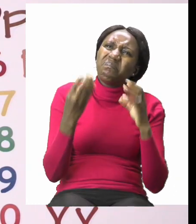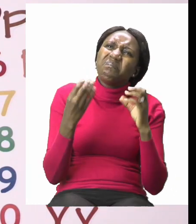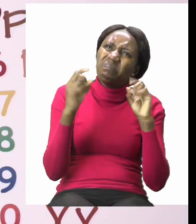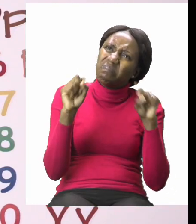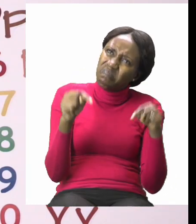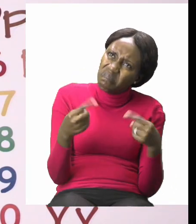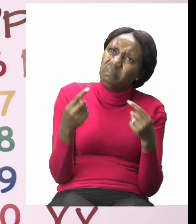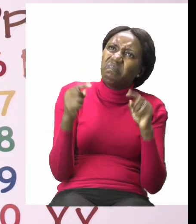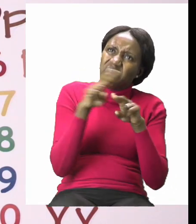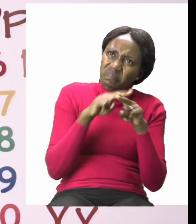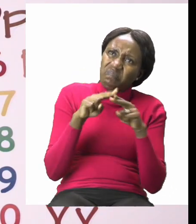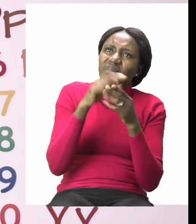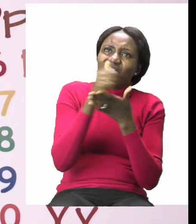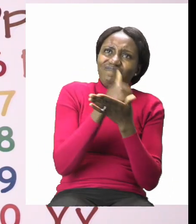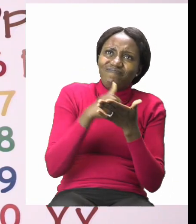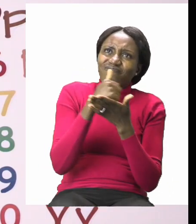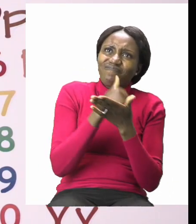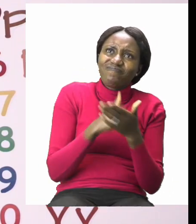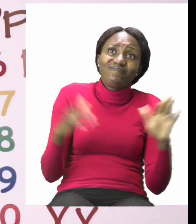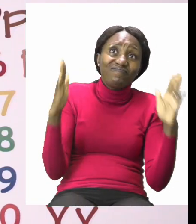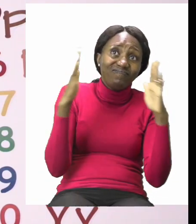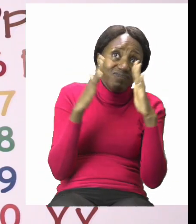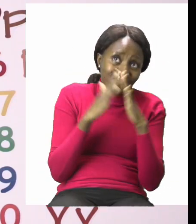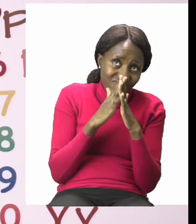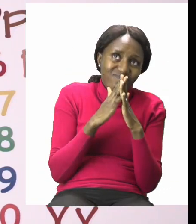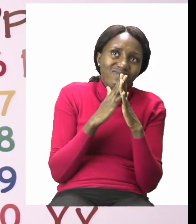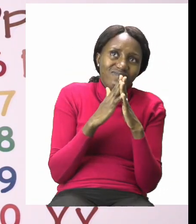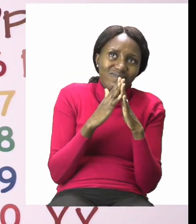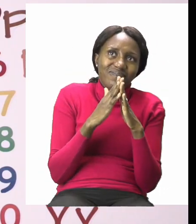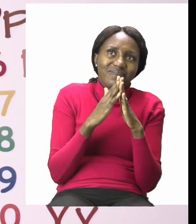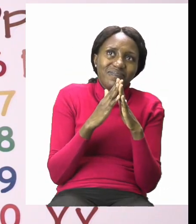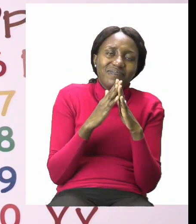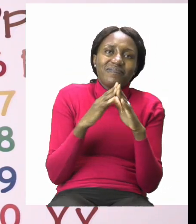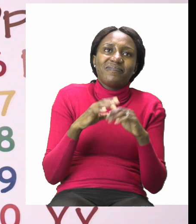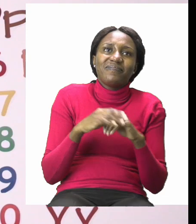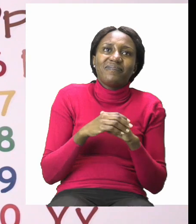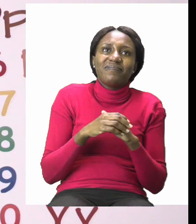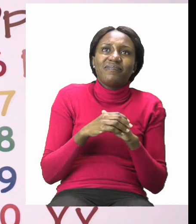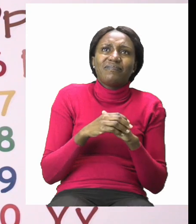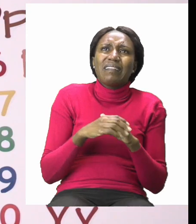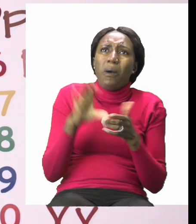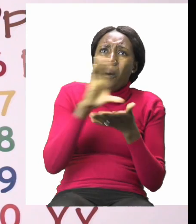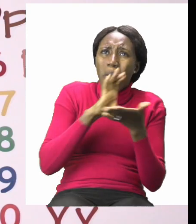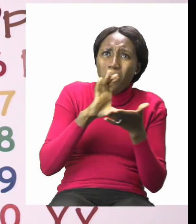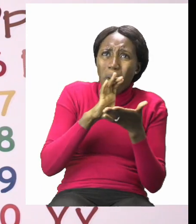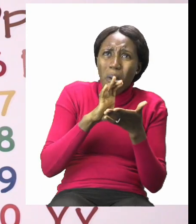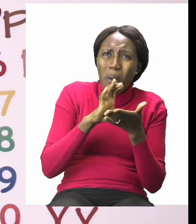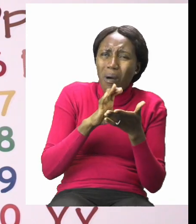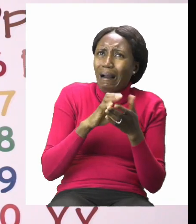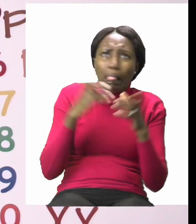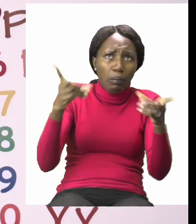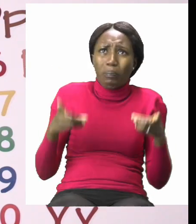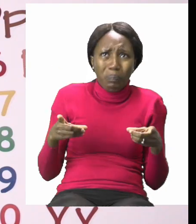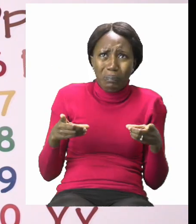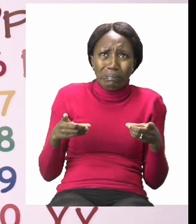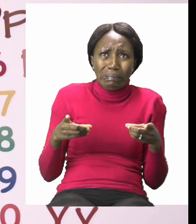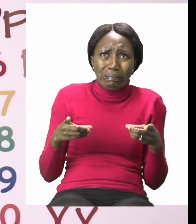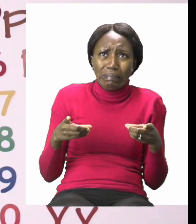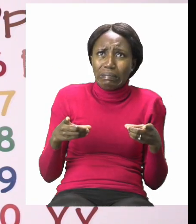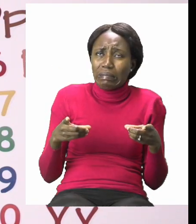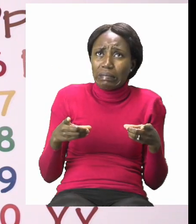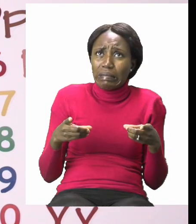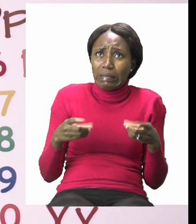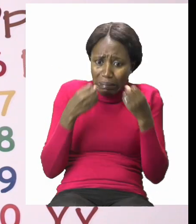and girls, that help us keep our house clean. Germs can be very dangerous, especially if there